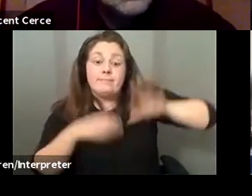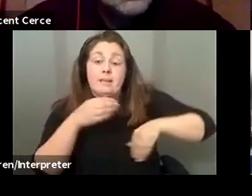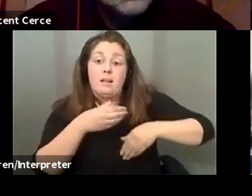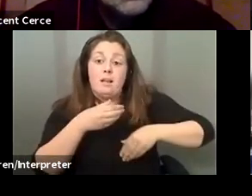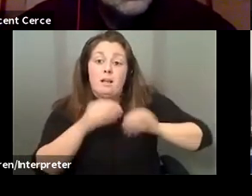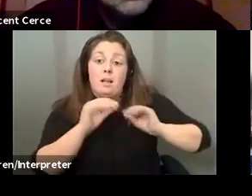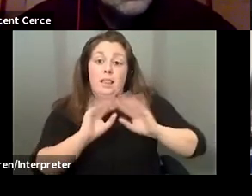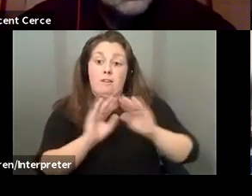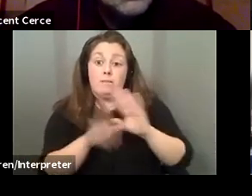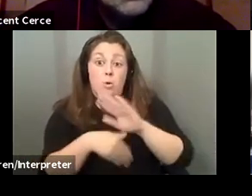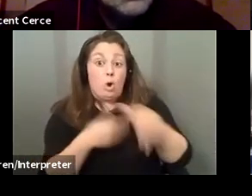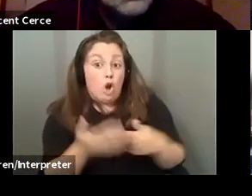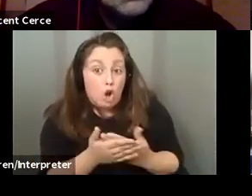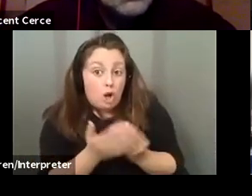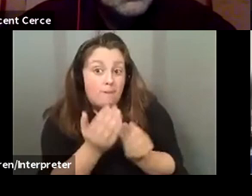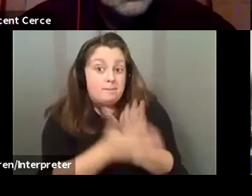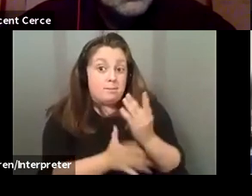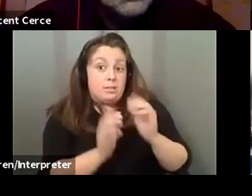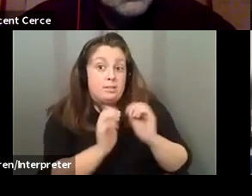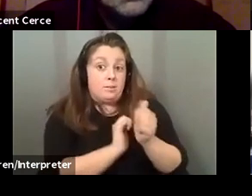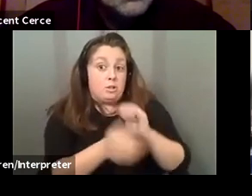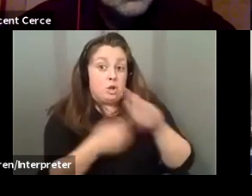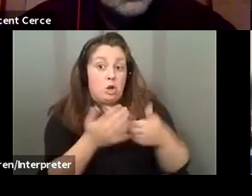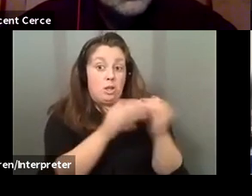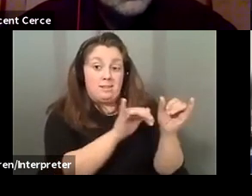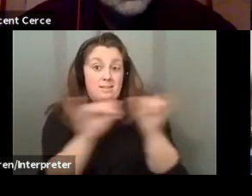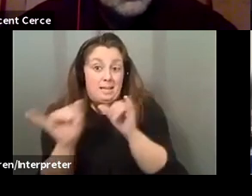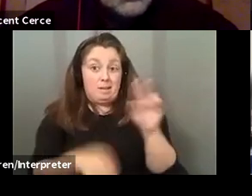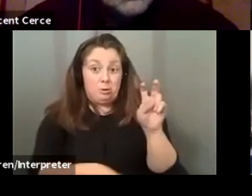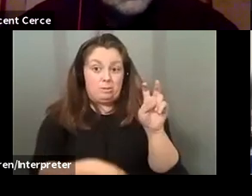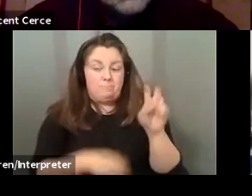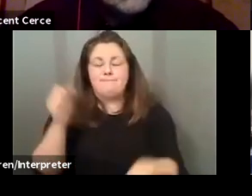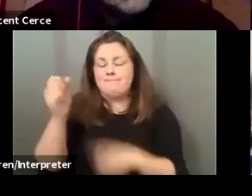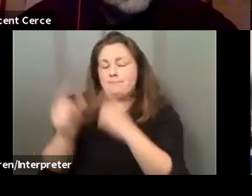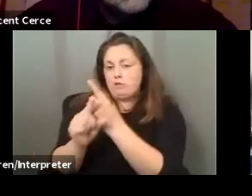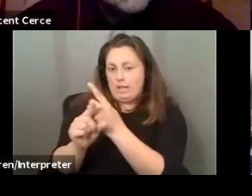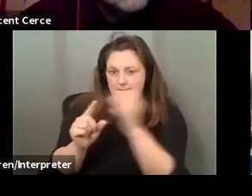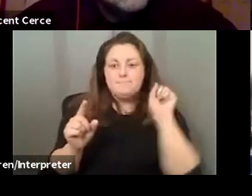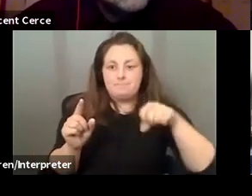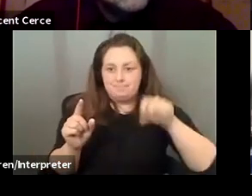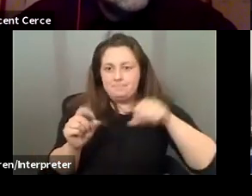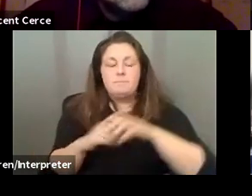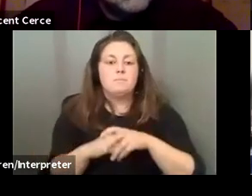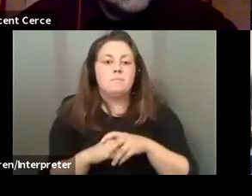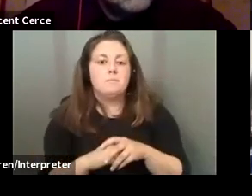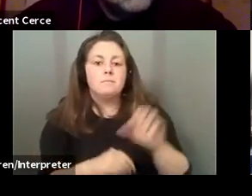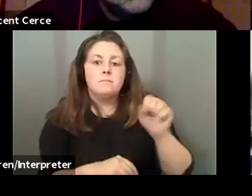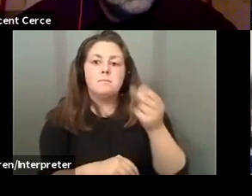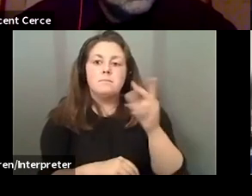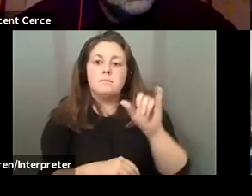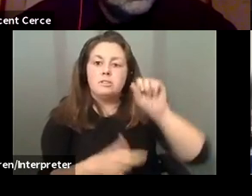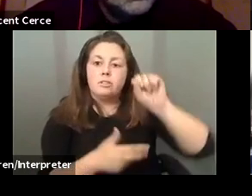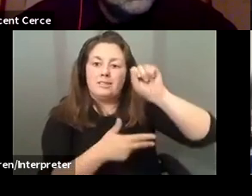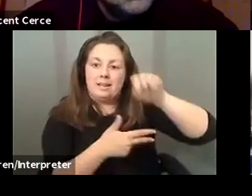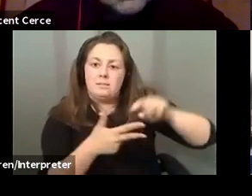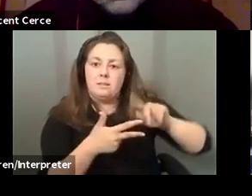all spring sports, correct? That's correct. Okay. That's fine. Thank you. Okay. Sherry Cohen? Yes. Kathleen